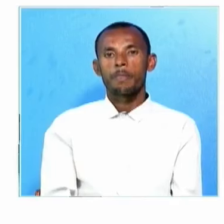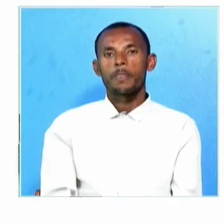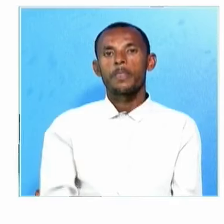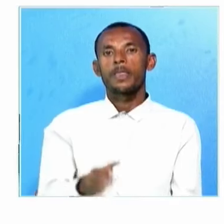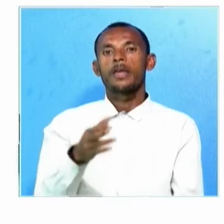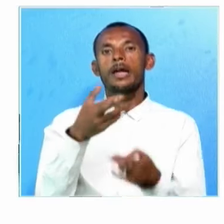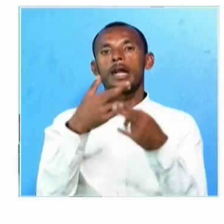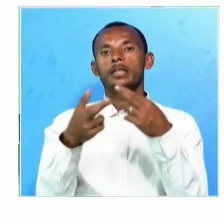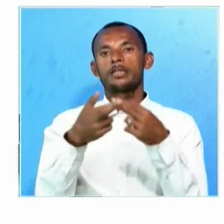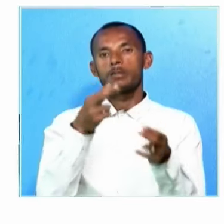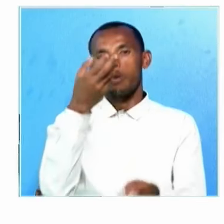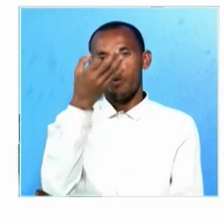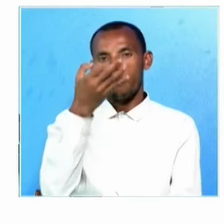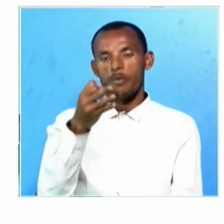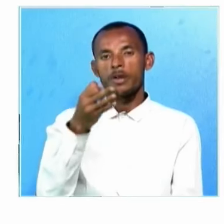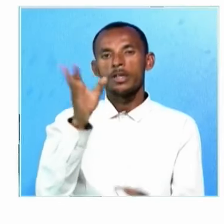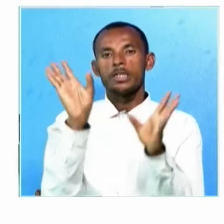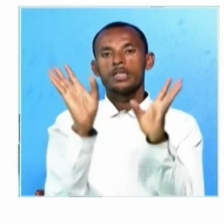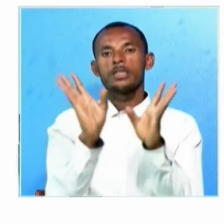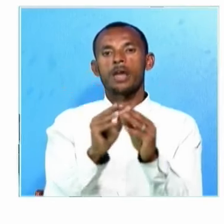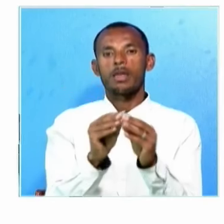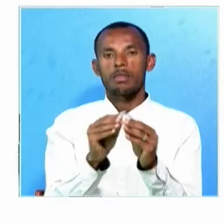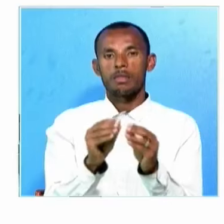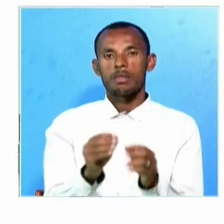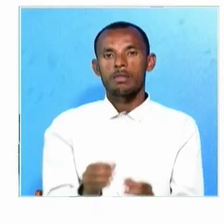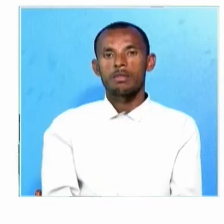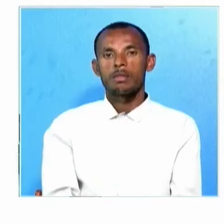of set